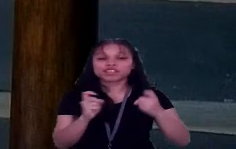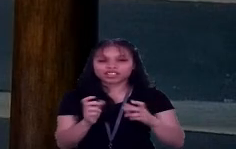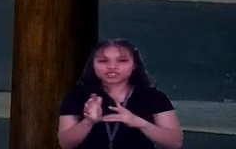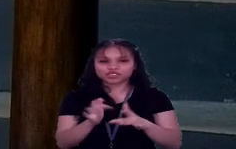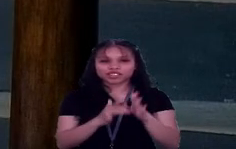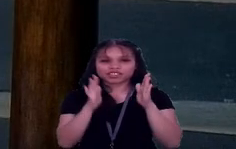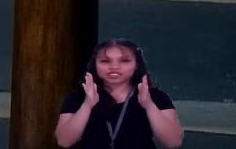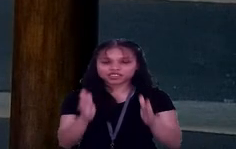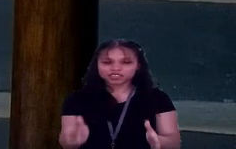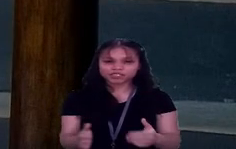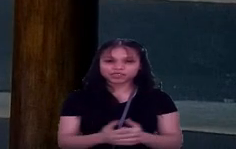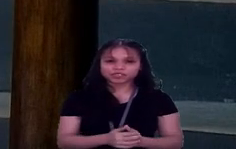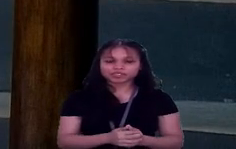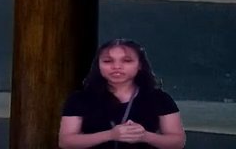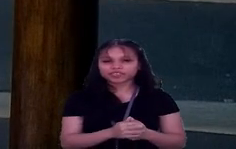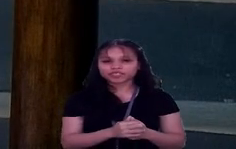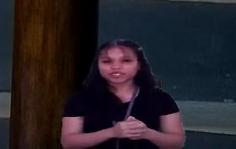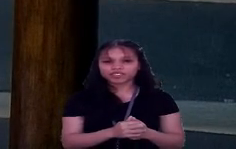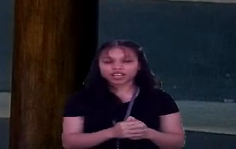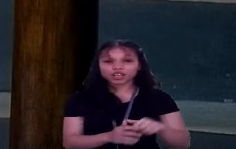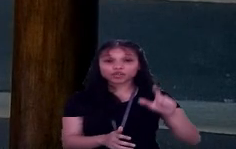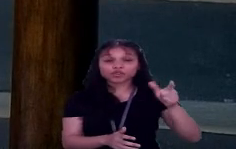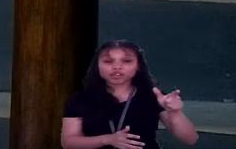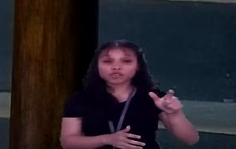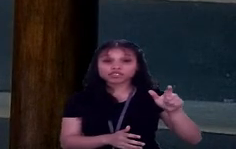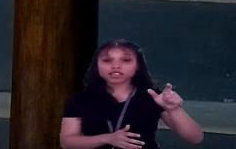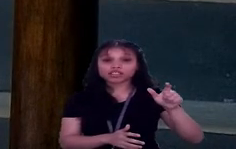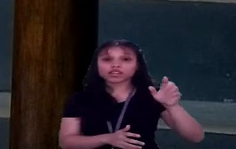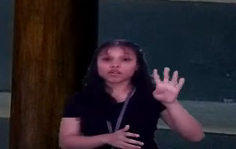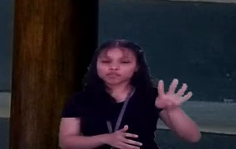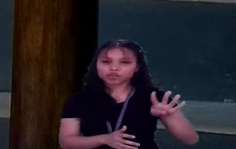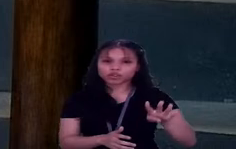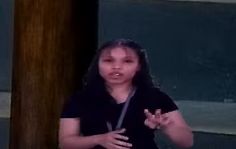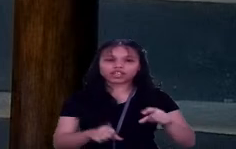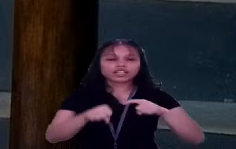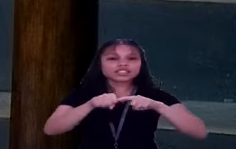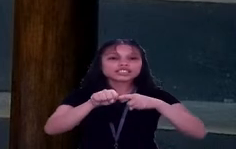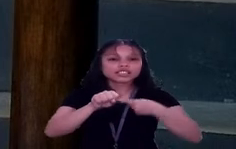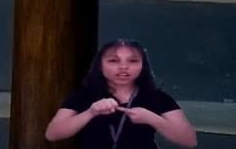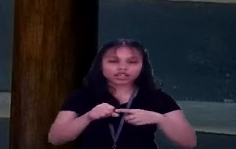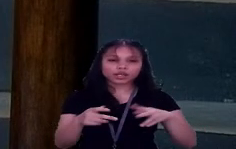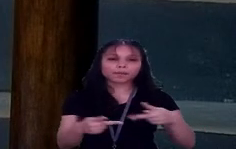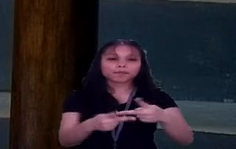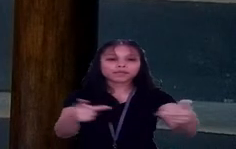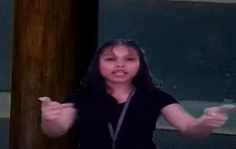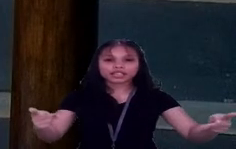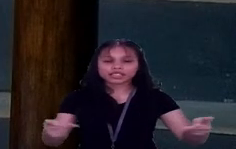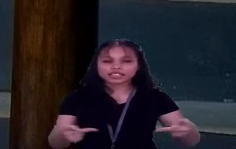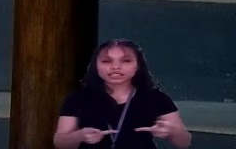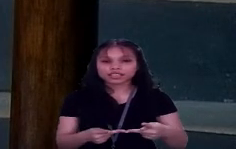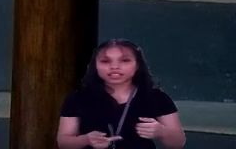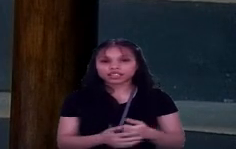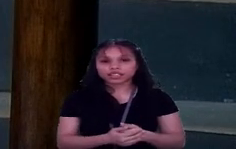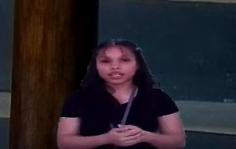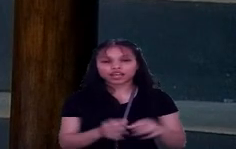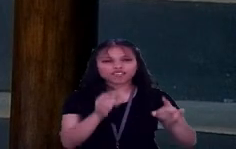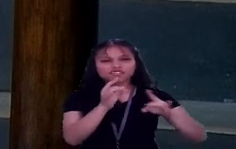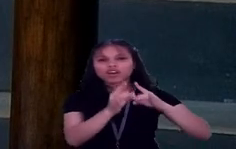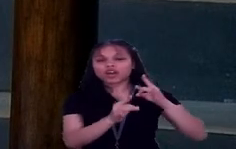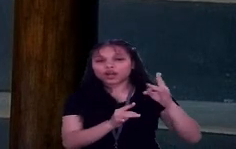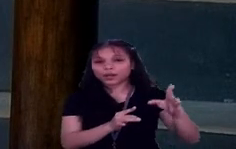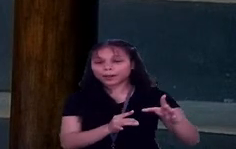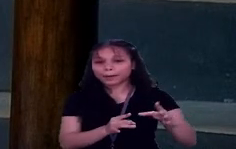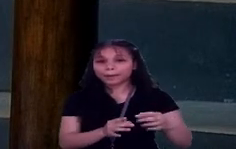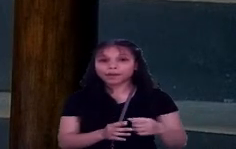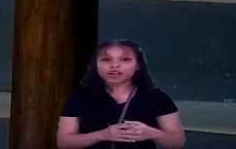Hamandrun. Went there to Cambodia in 2004 and started the mission there in the place there in Ratanakiri, the farthest province from Phnom